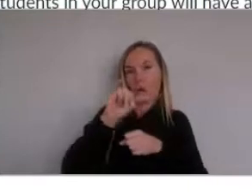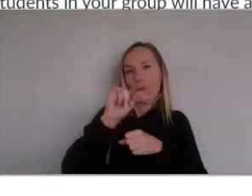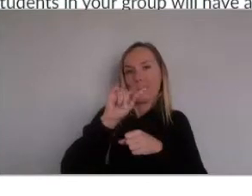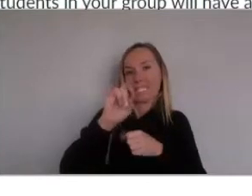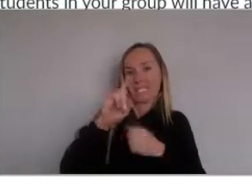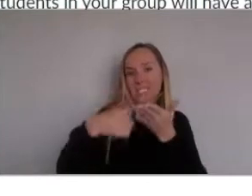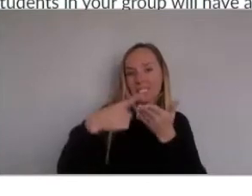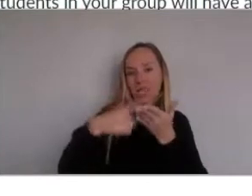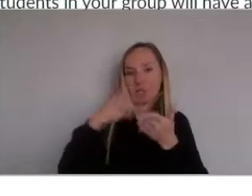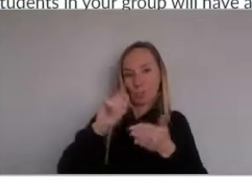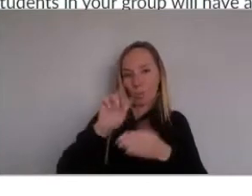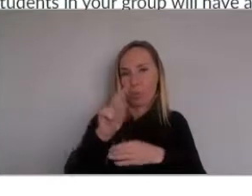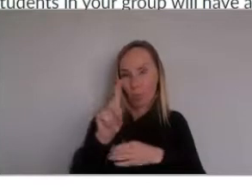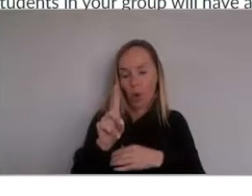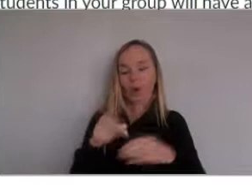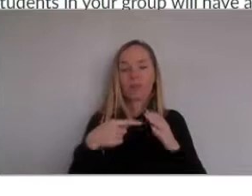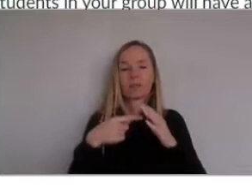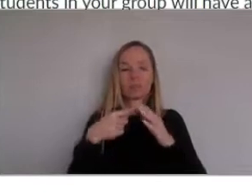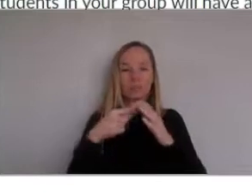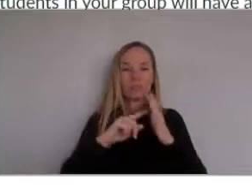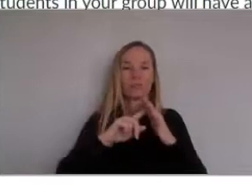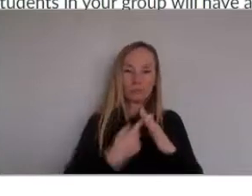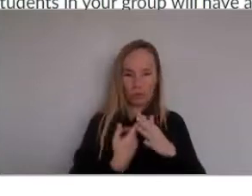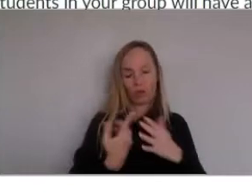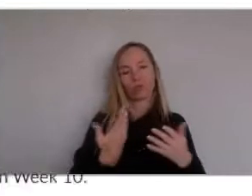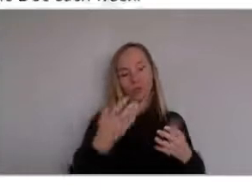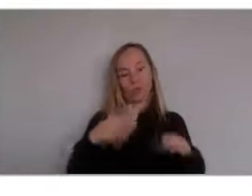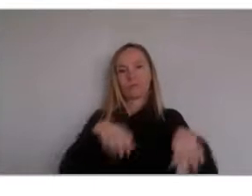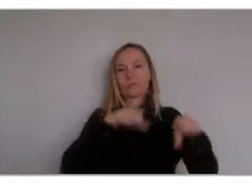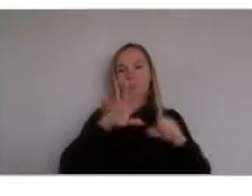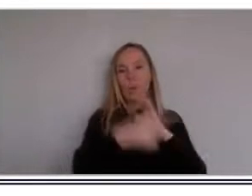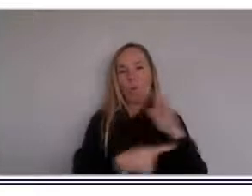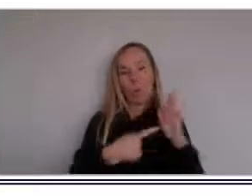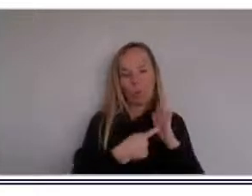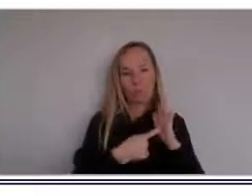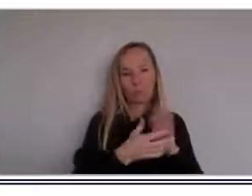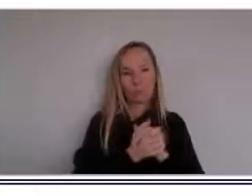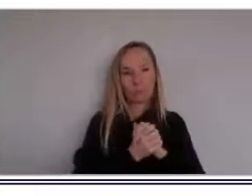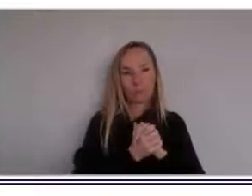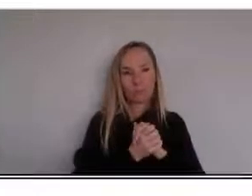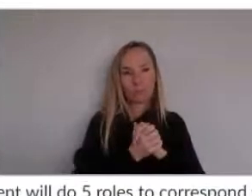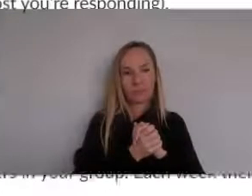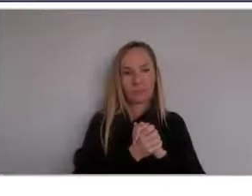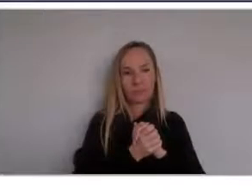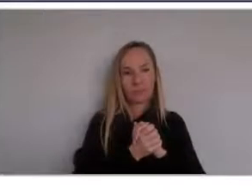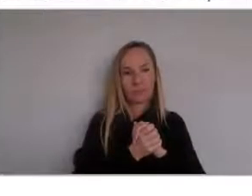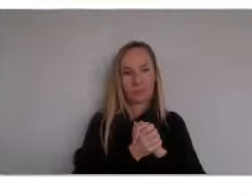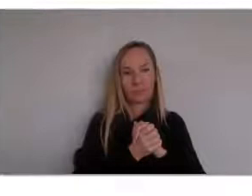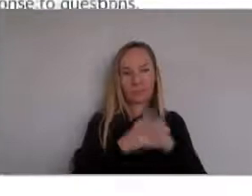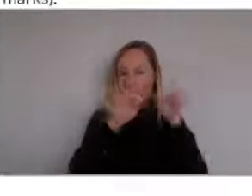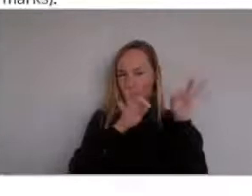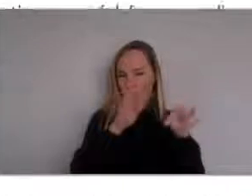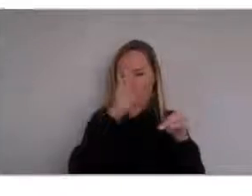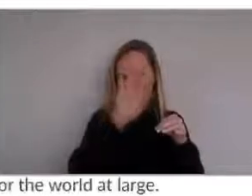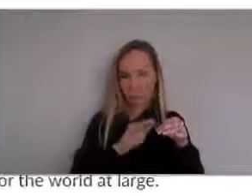board, and then start to fulfill your role. Okay, so here are the instructions again. Book